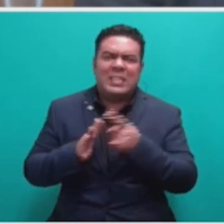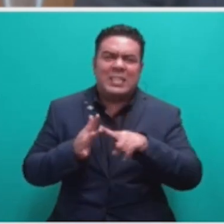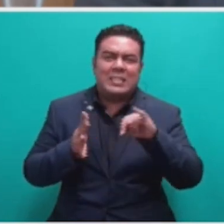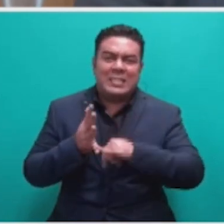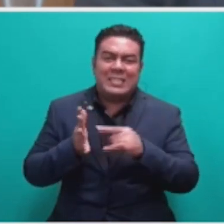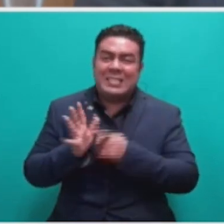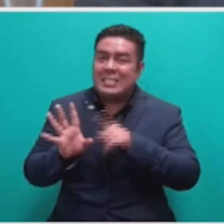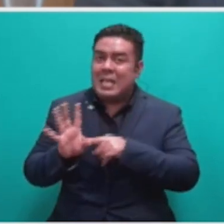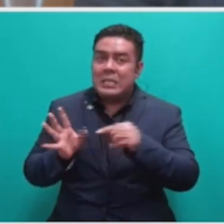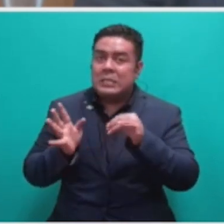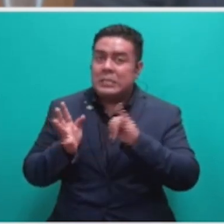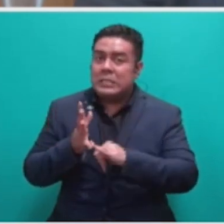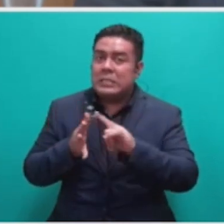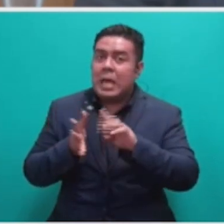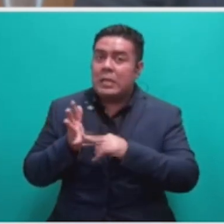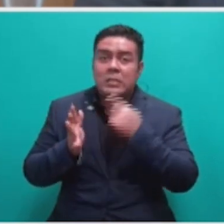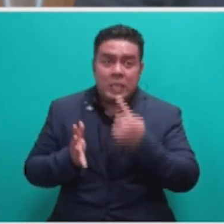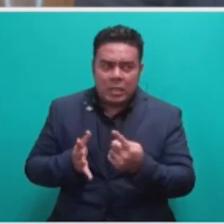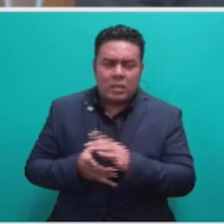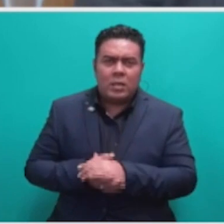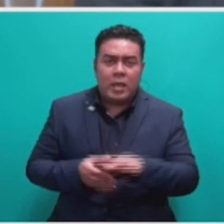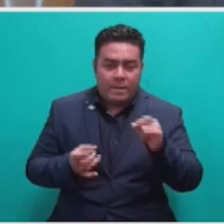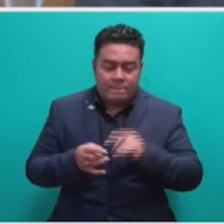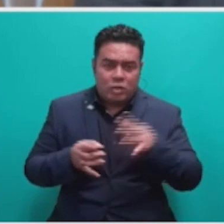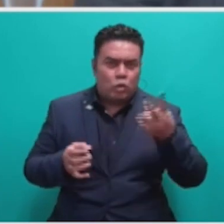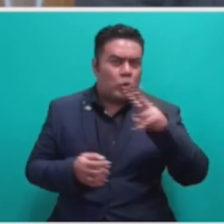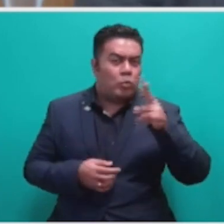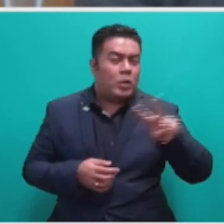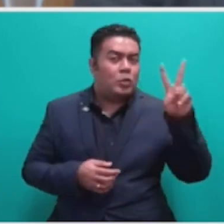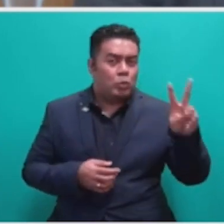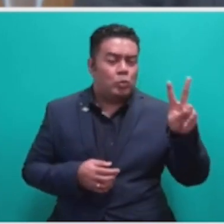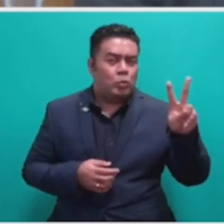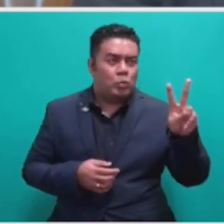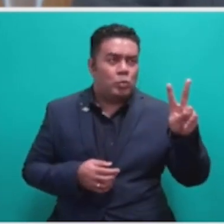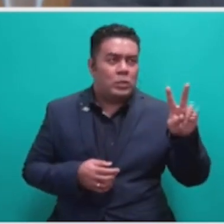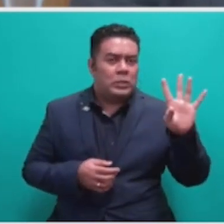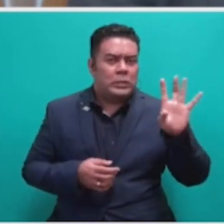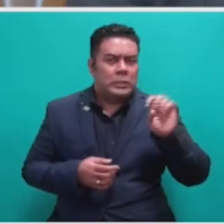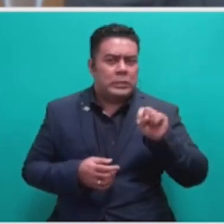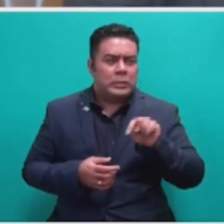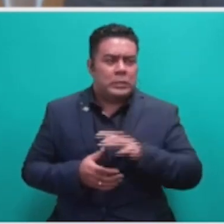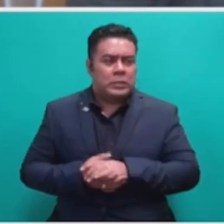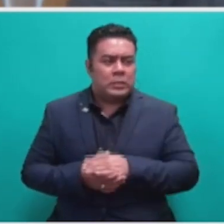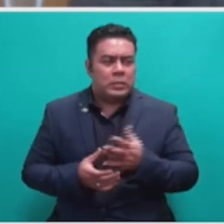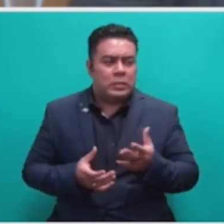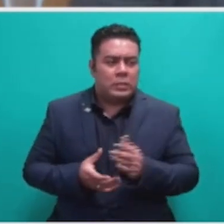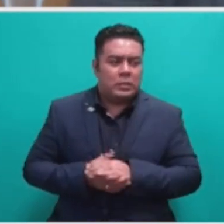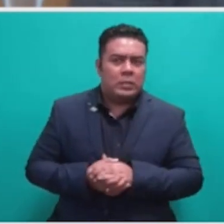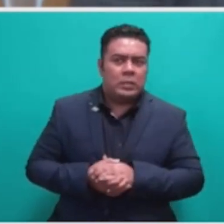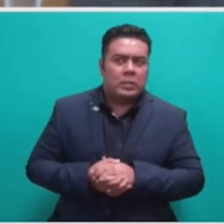saying is that inflation in 2022 stood at 18 to